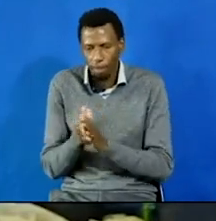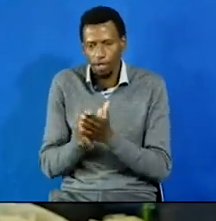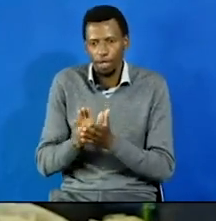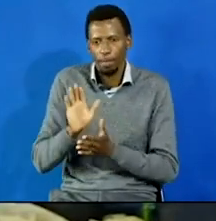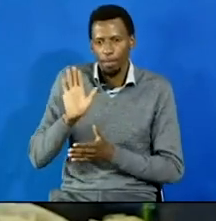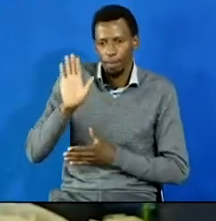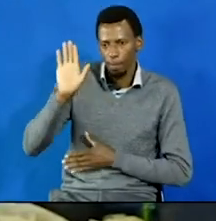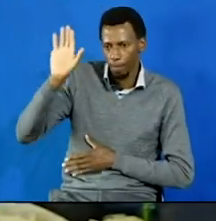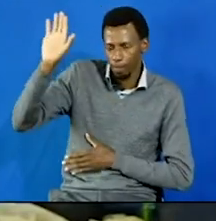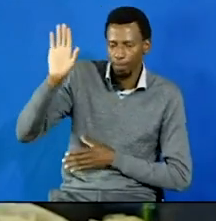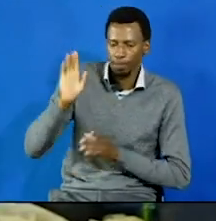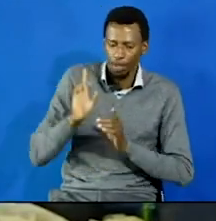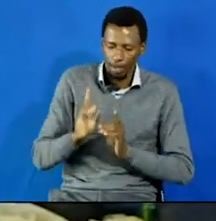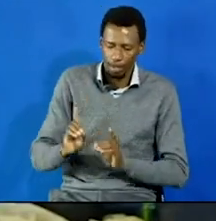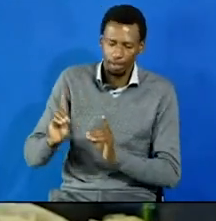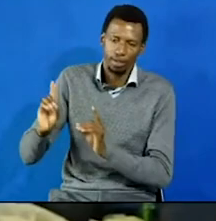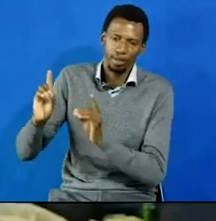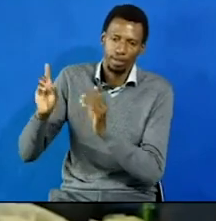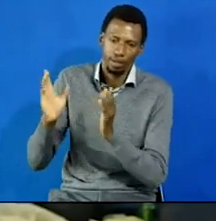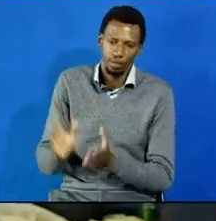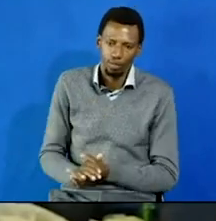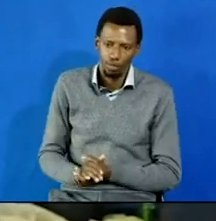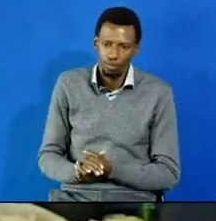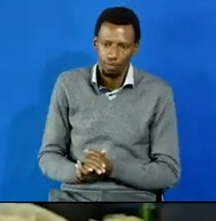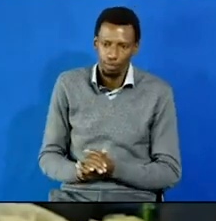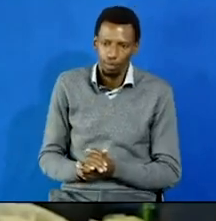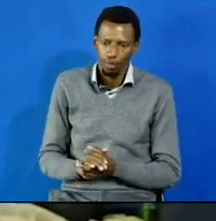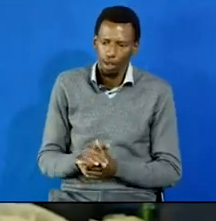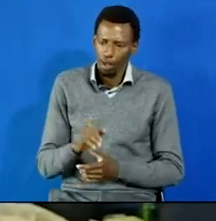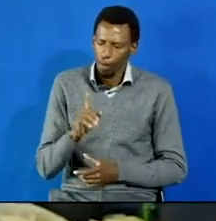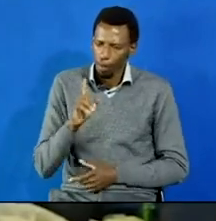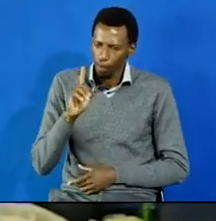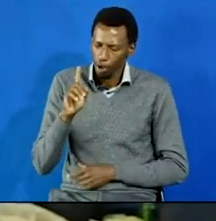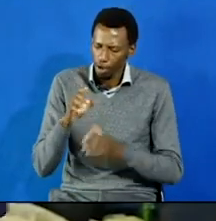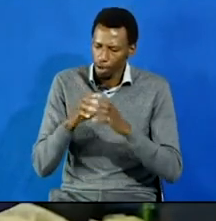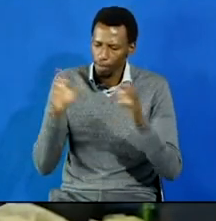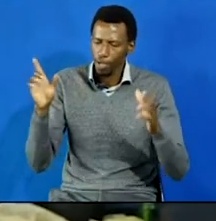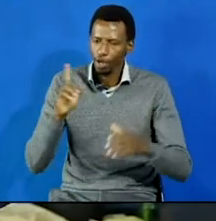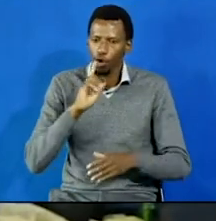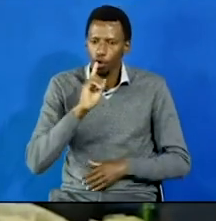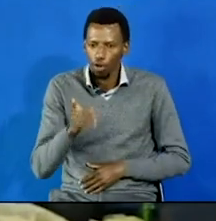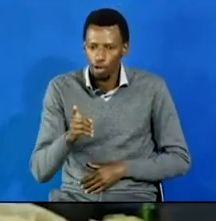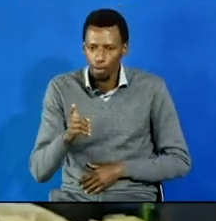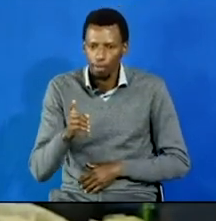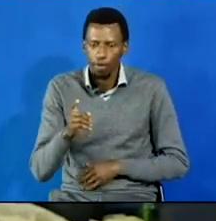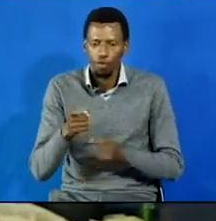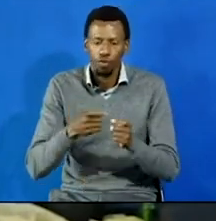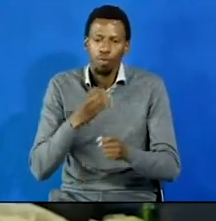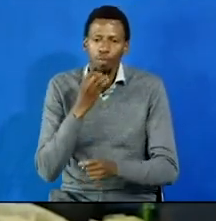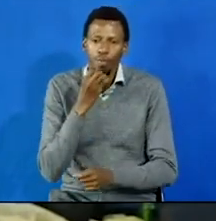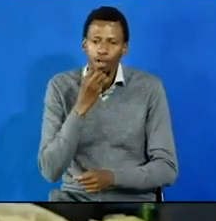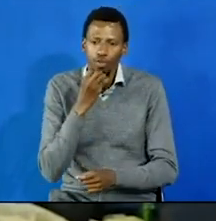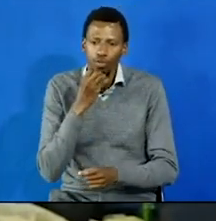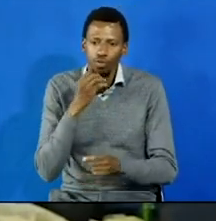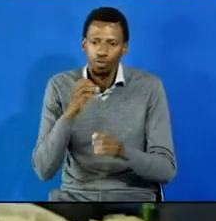we have a great commissioning that we get in Matthew chapter 28, as from verse 19.